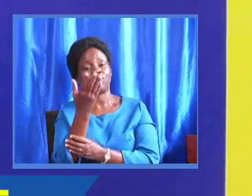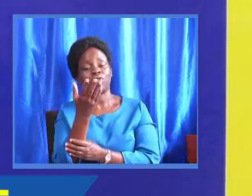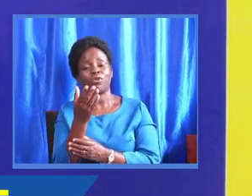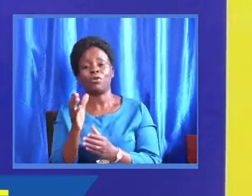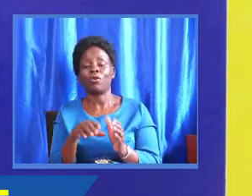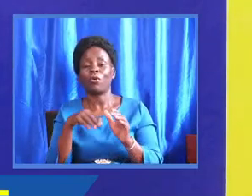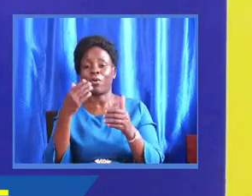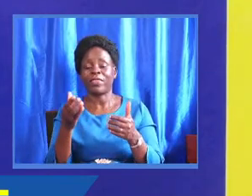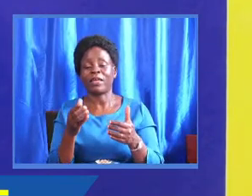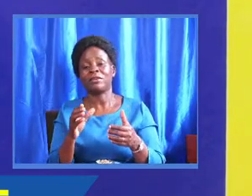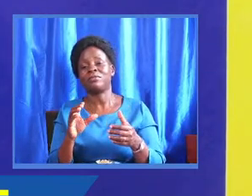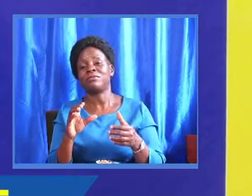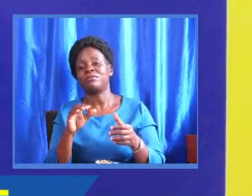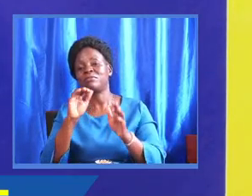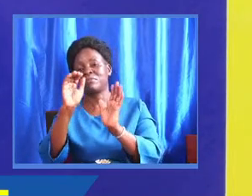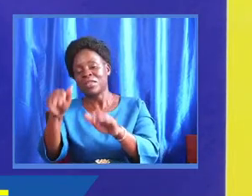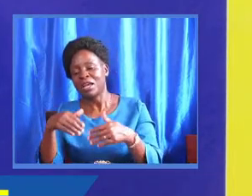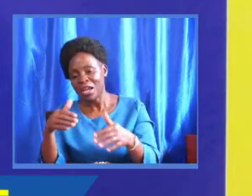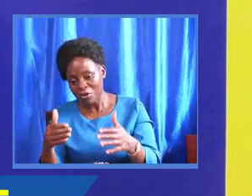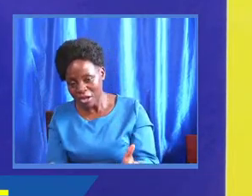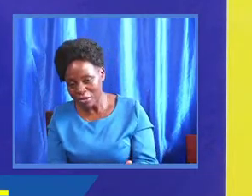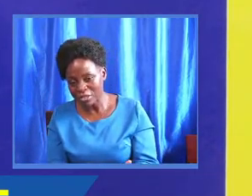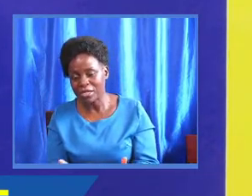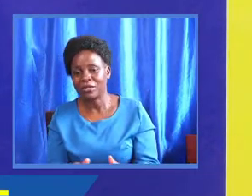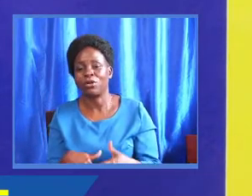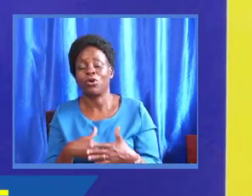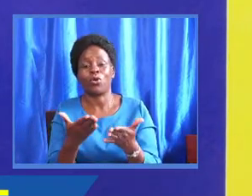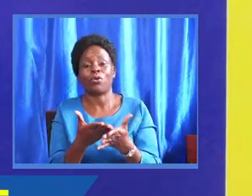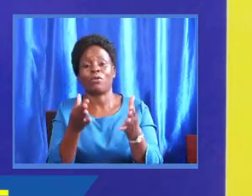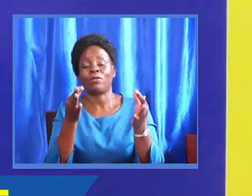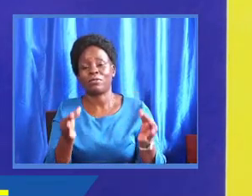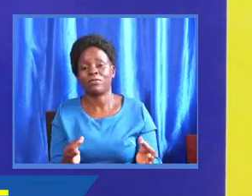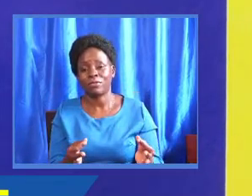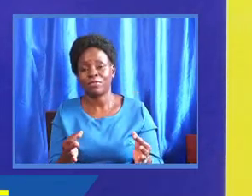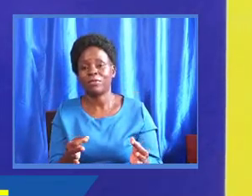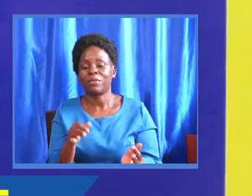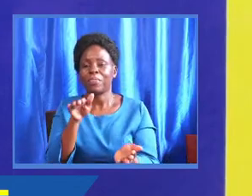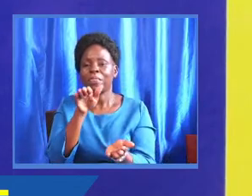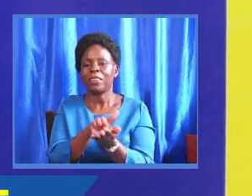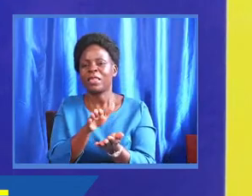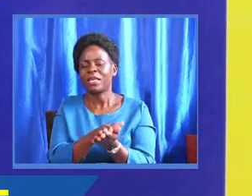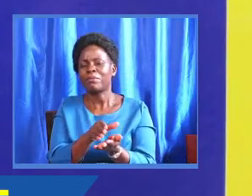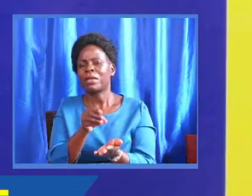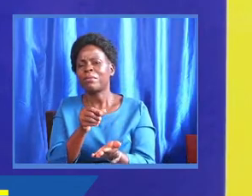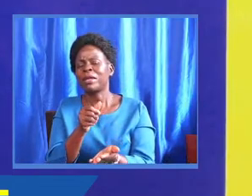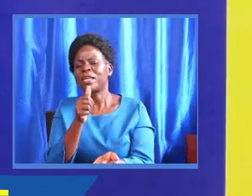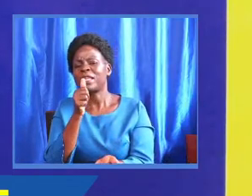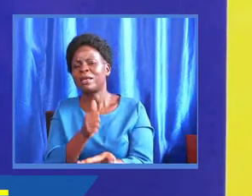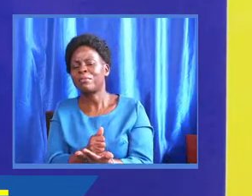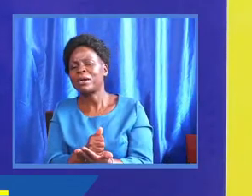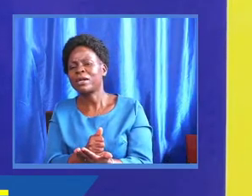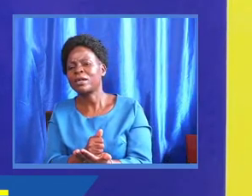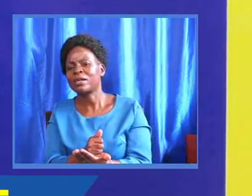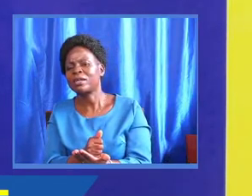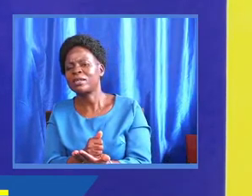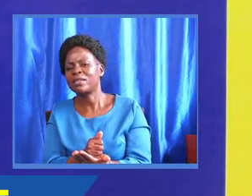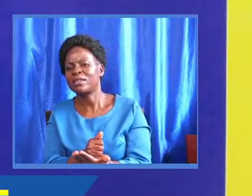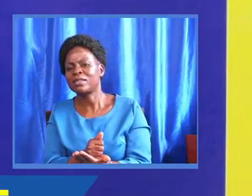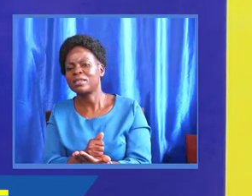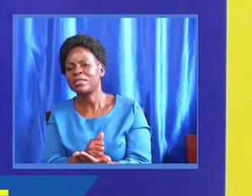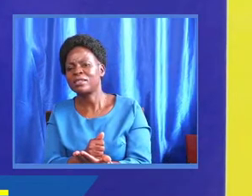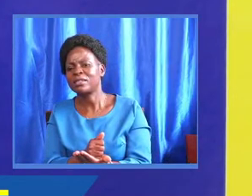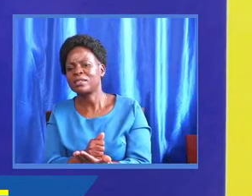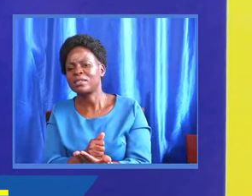or put a commercial thing on it. Keeping money in the bank, it's